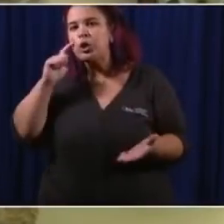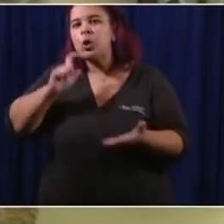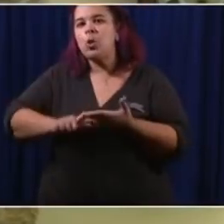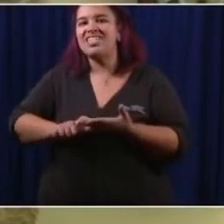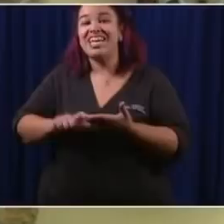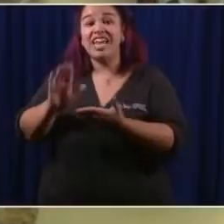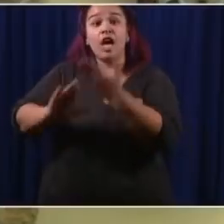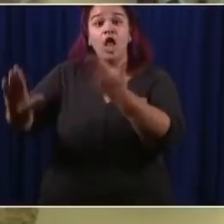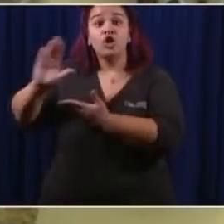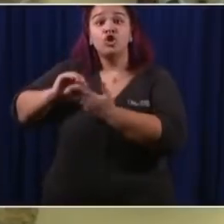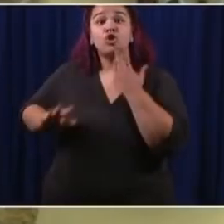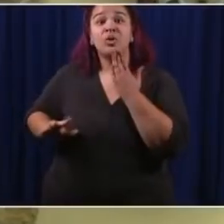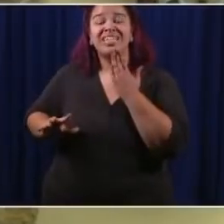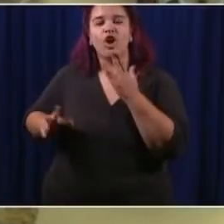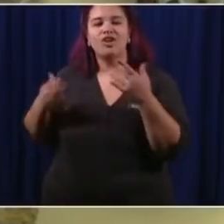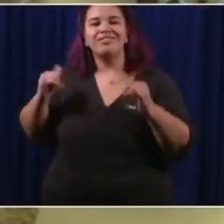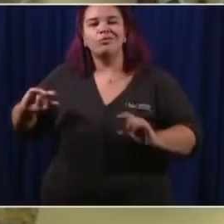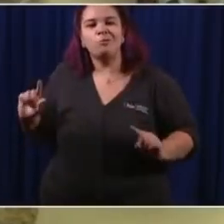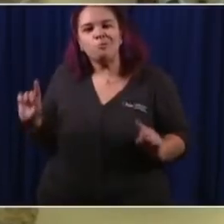campus,